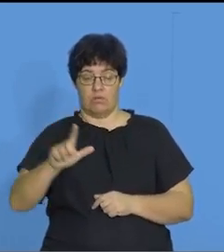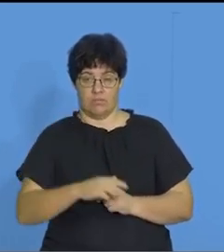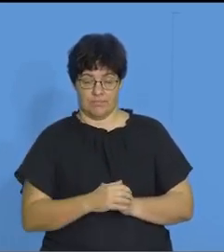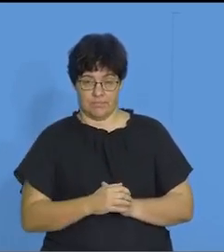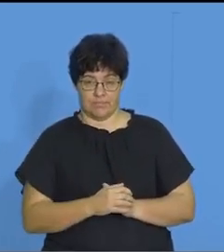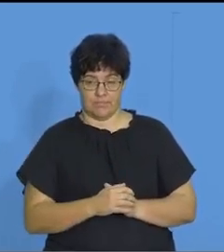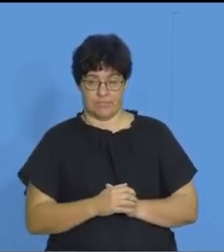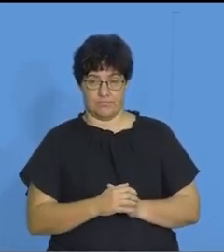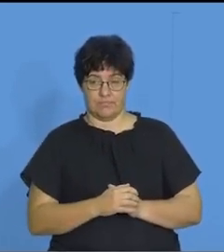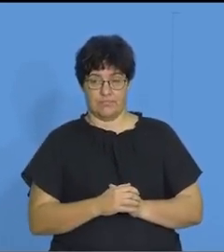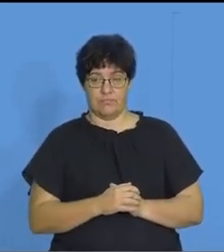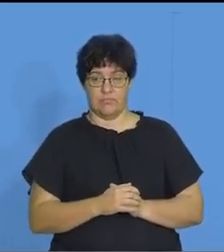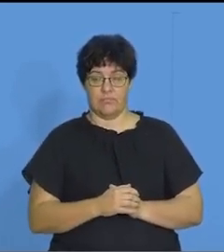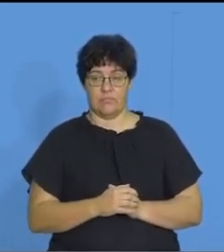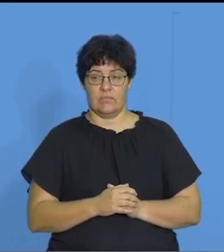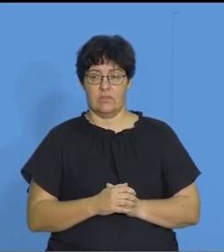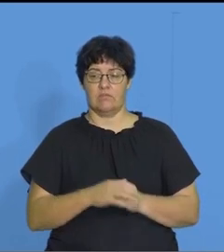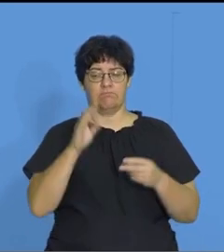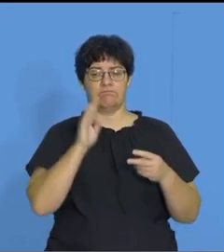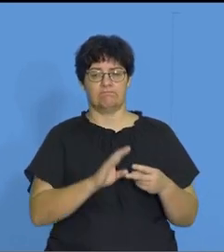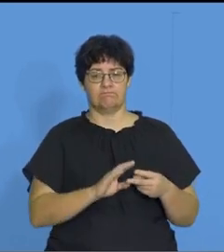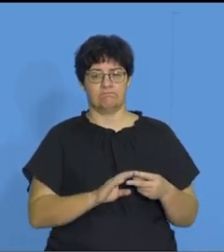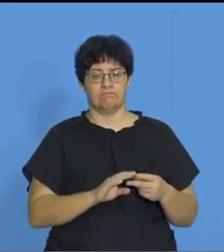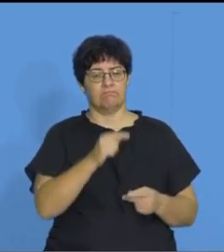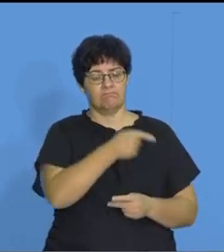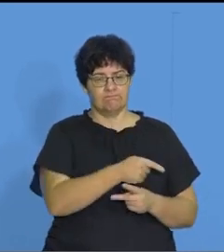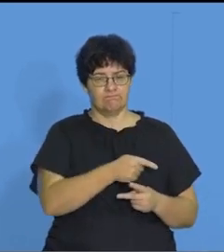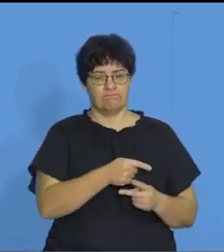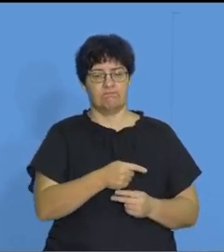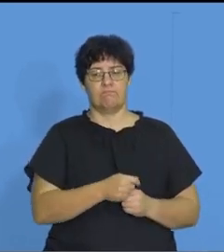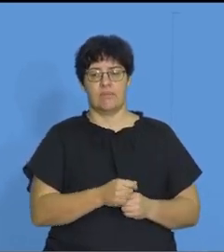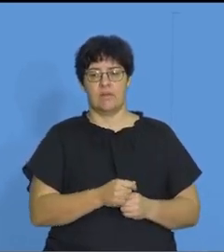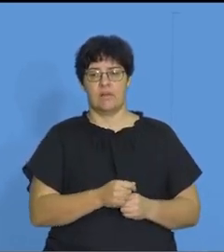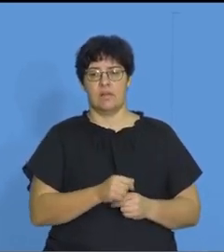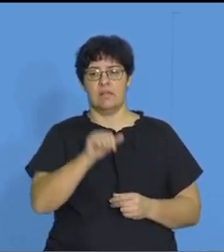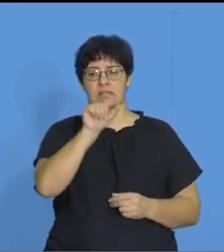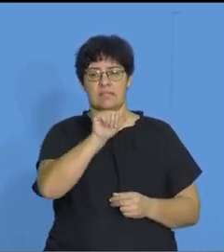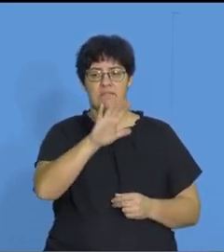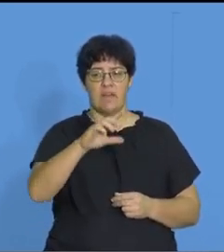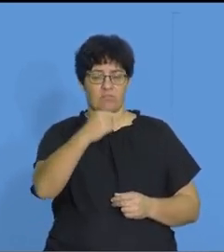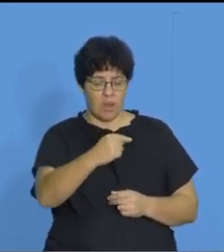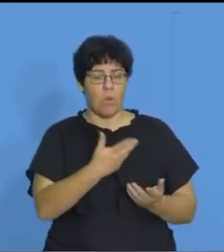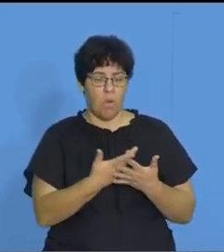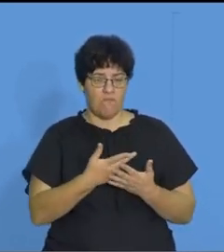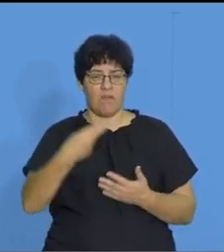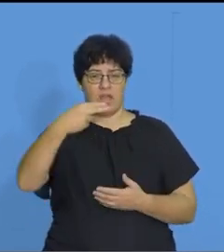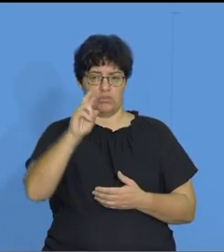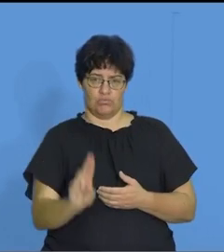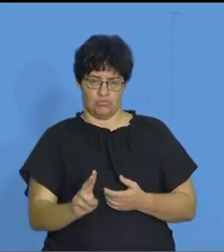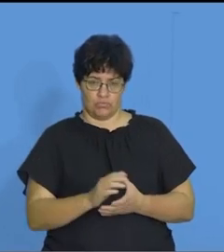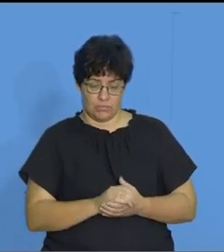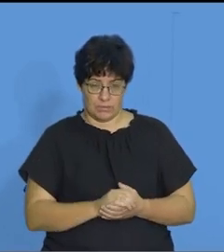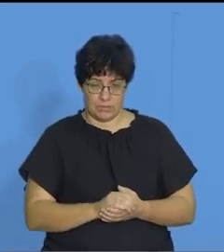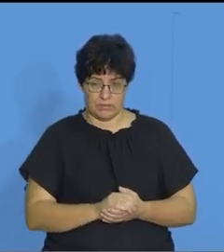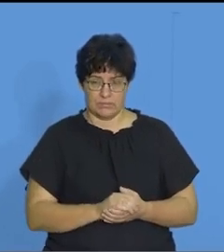12.71 mole, right? And then what about the moles present in 65 grams of hydrogen,